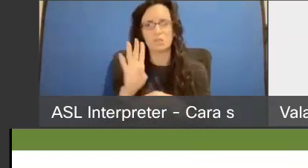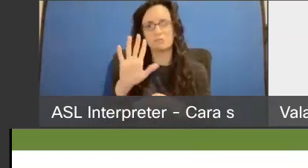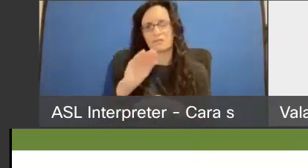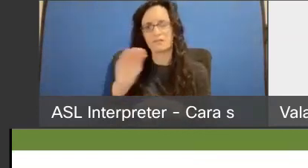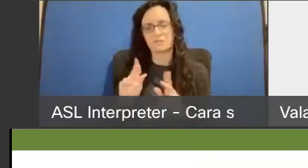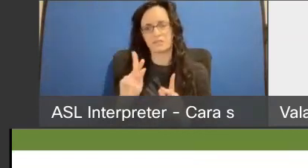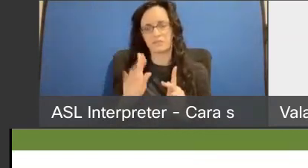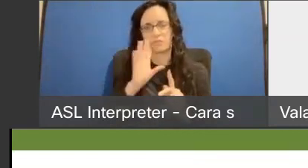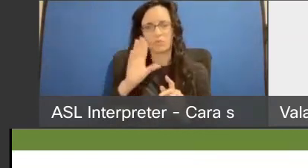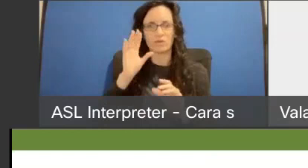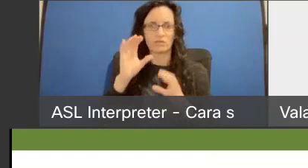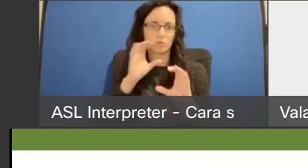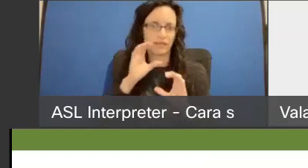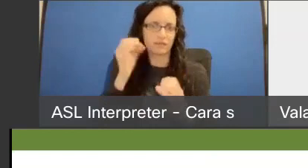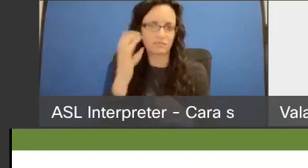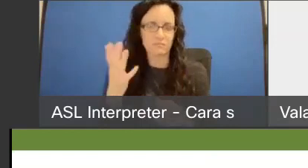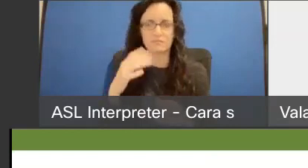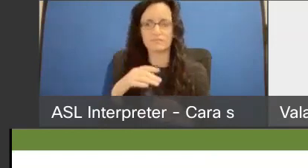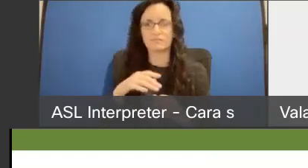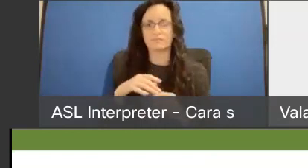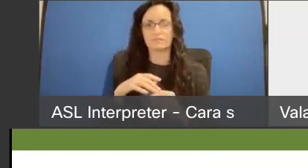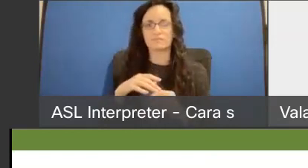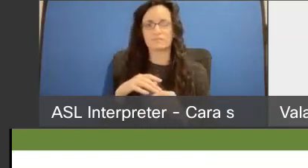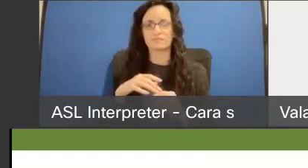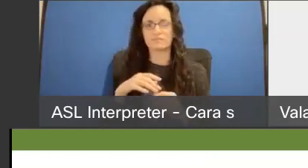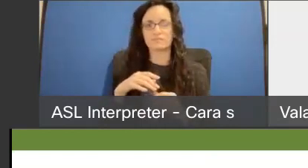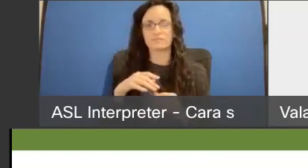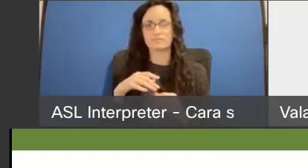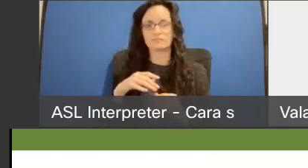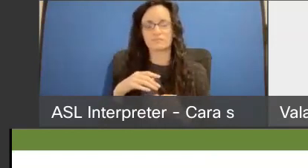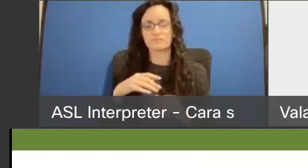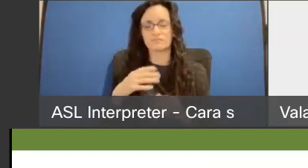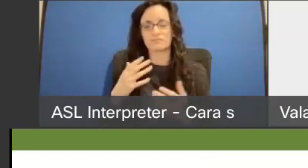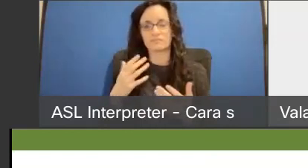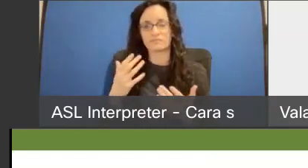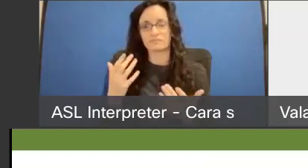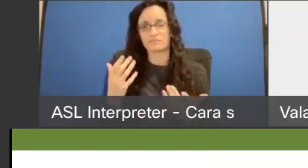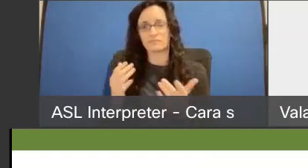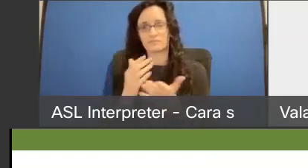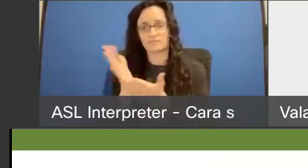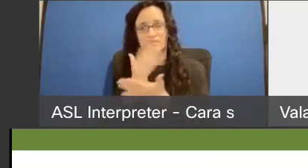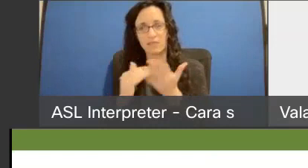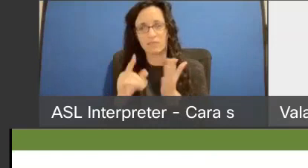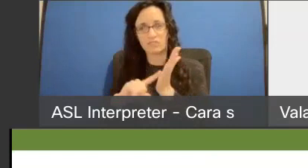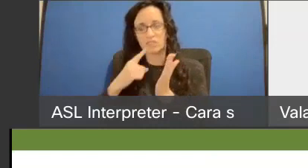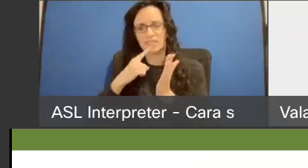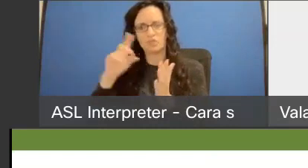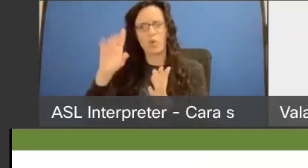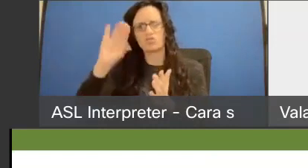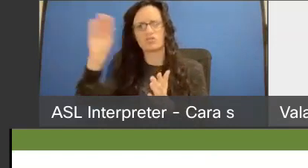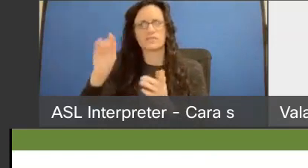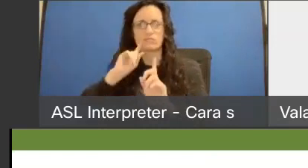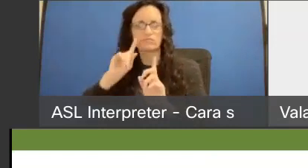way. And some of the studies went up to 100% of the people who had died by suicide had communicated. Some went really low, but on average, somewhere